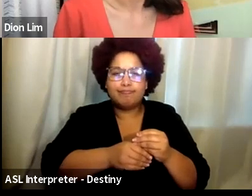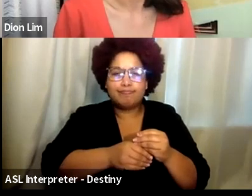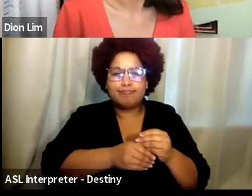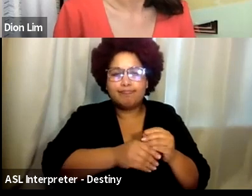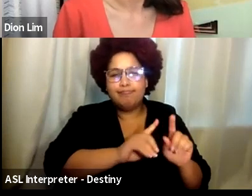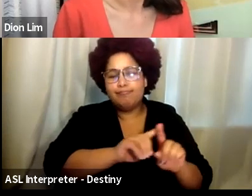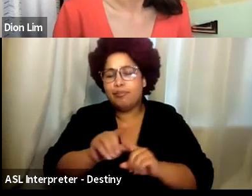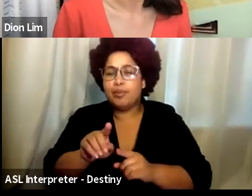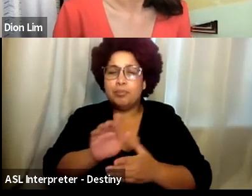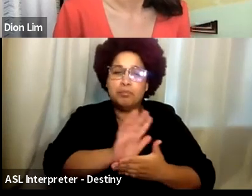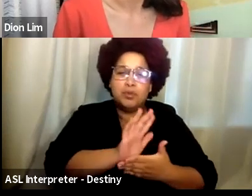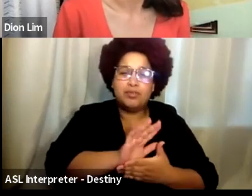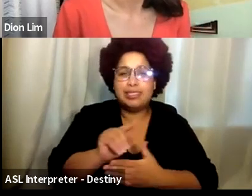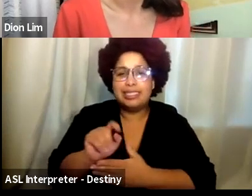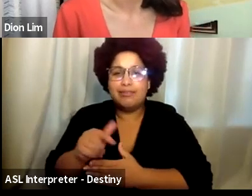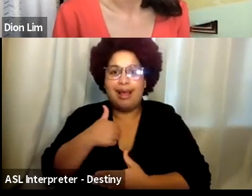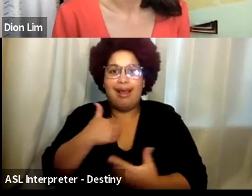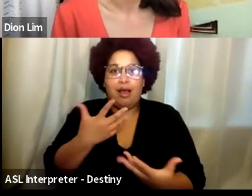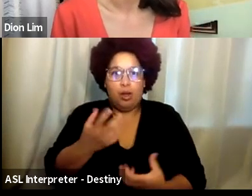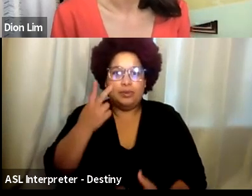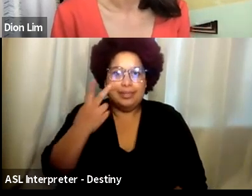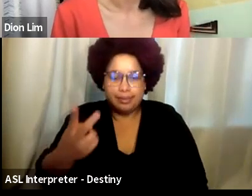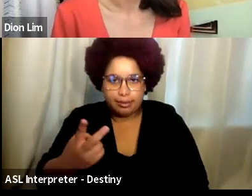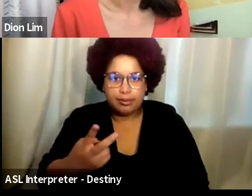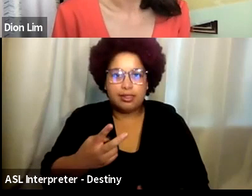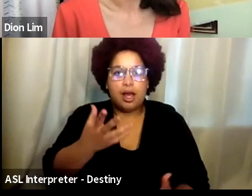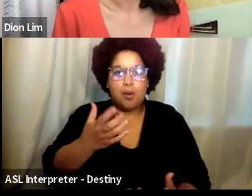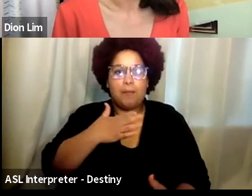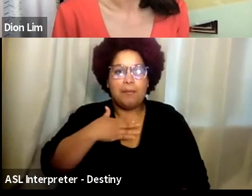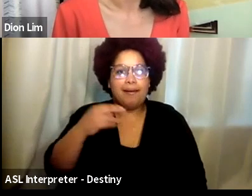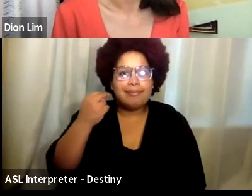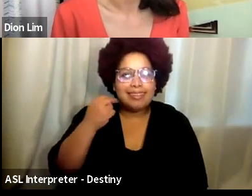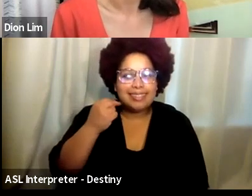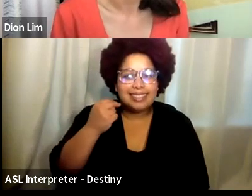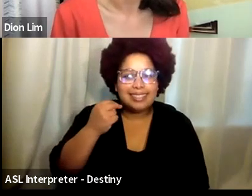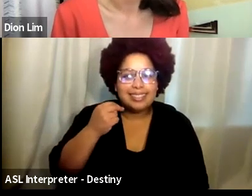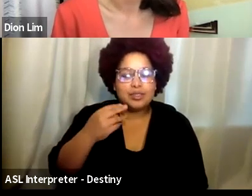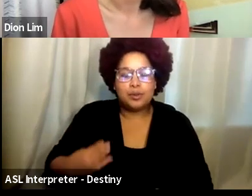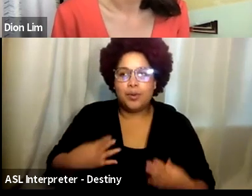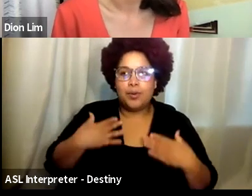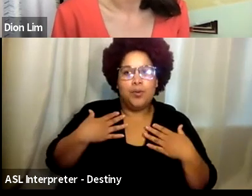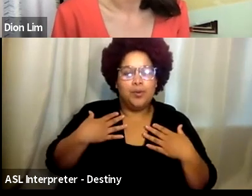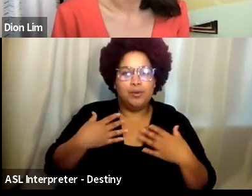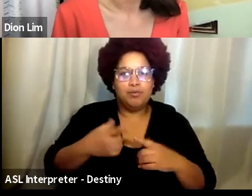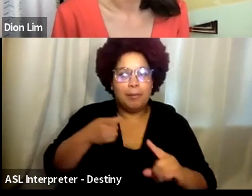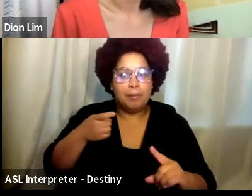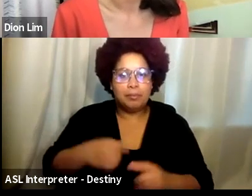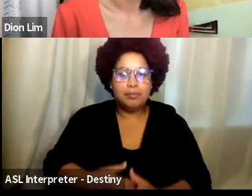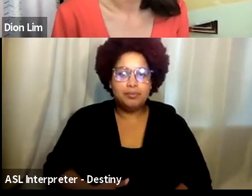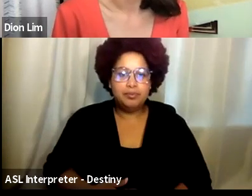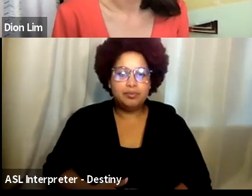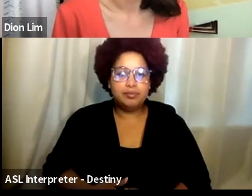the movies and TV that I want to see reflected and that I want my niece to be inspired by. Brian,